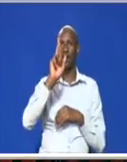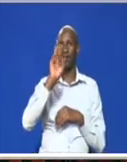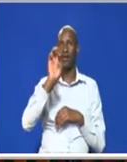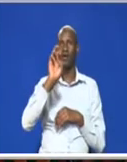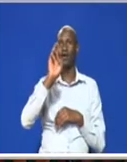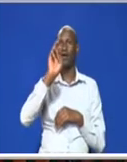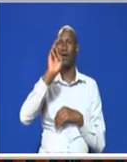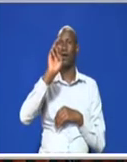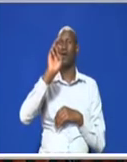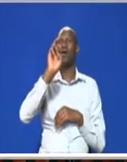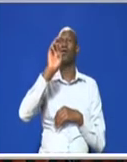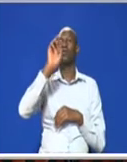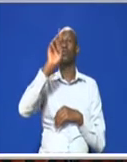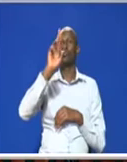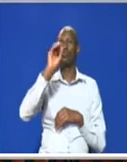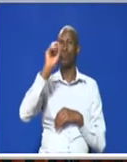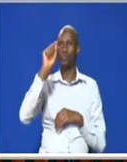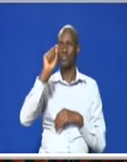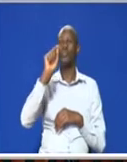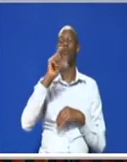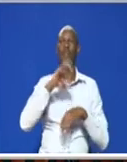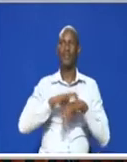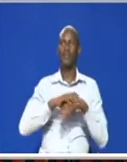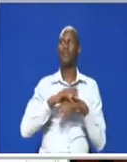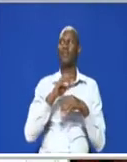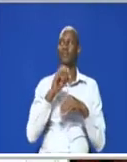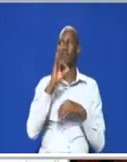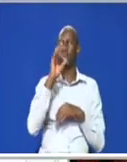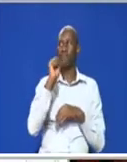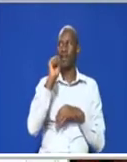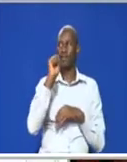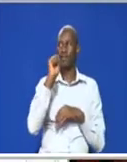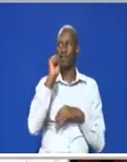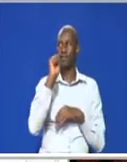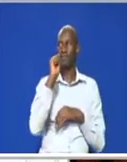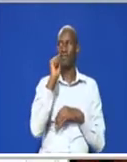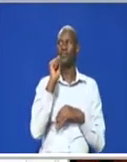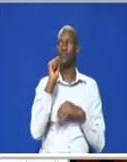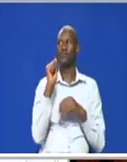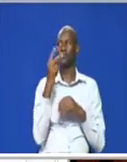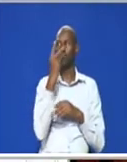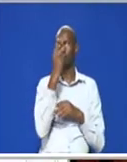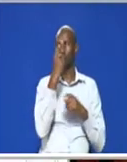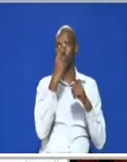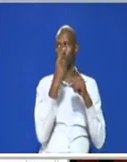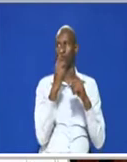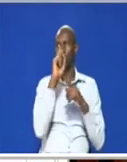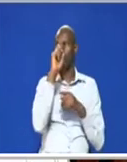324, we get the factors of 324. Divide by 2, 2 will go here,